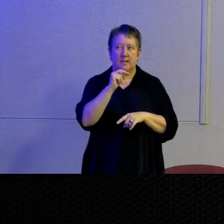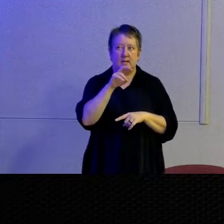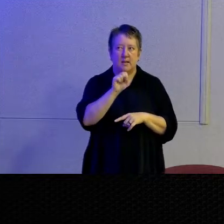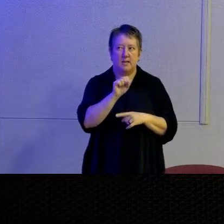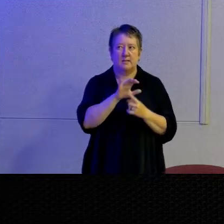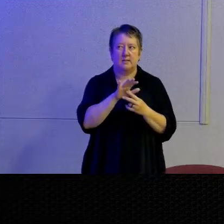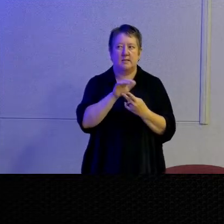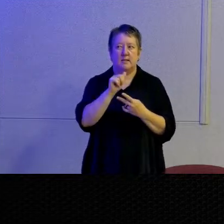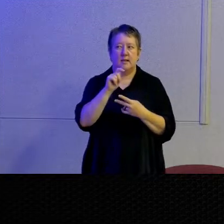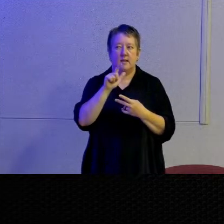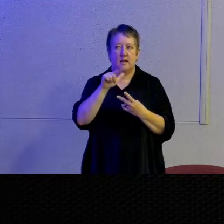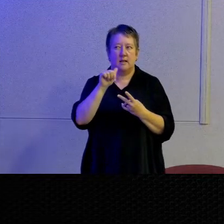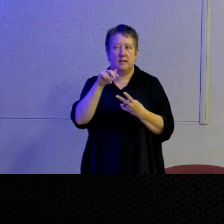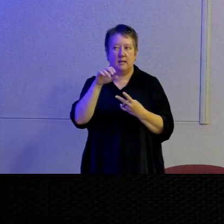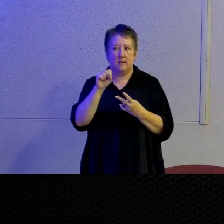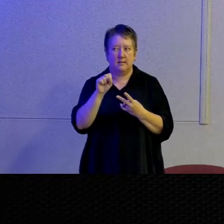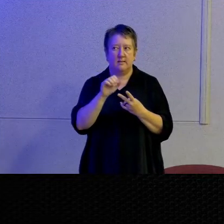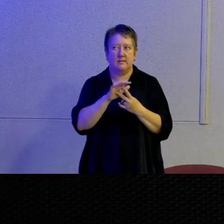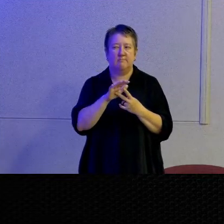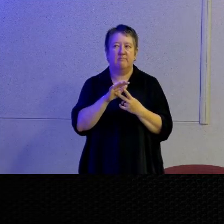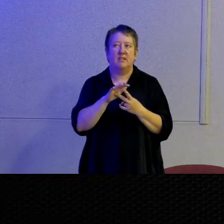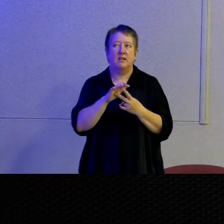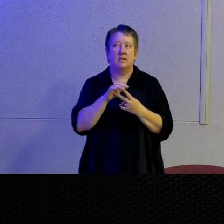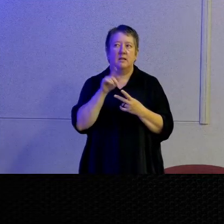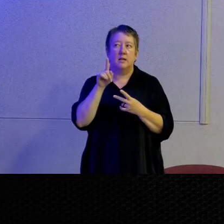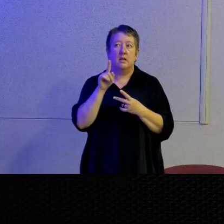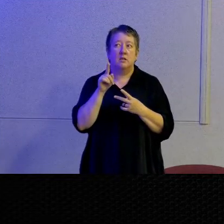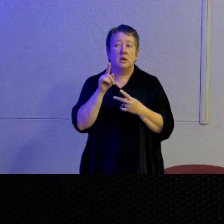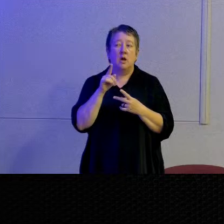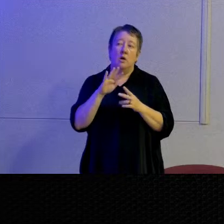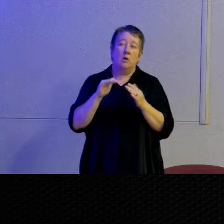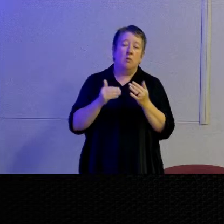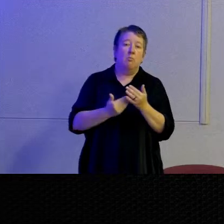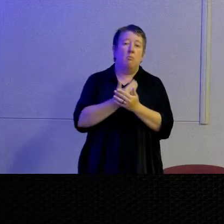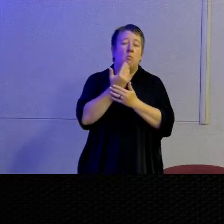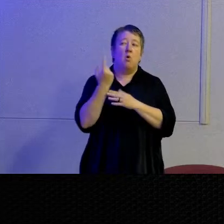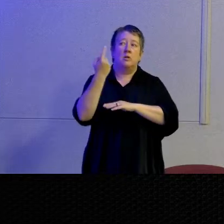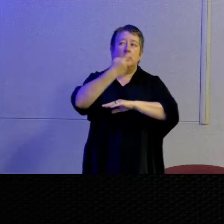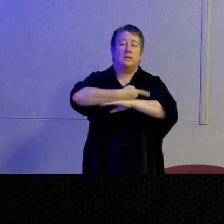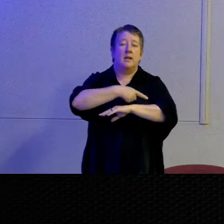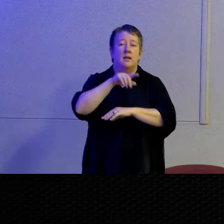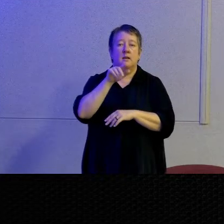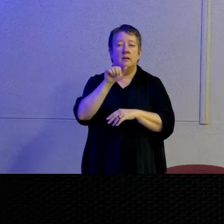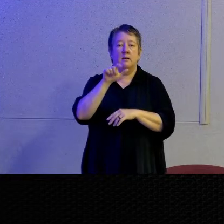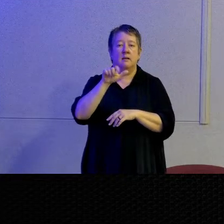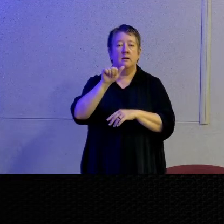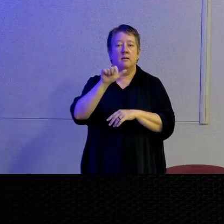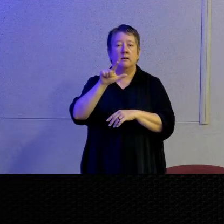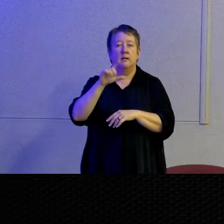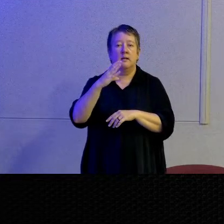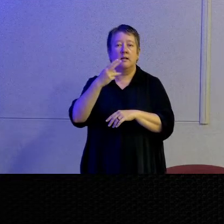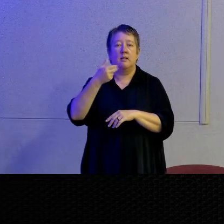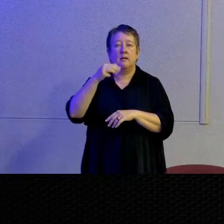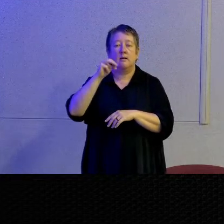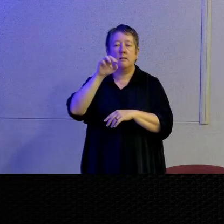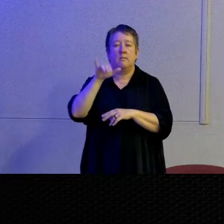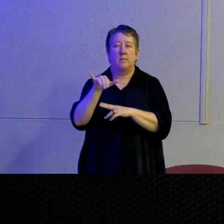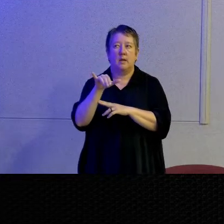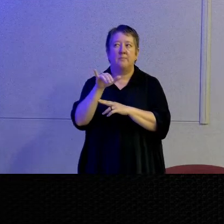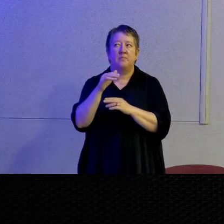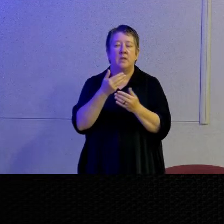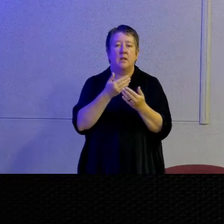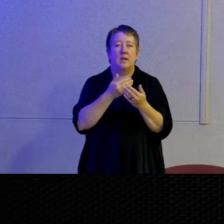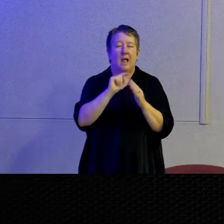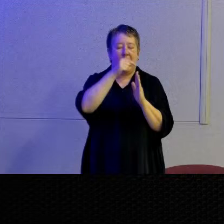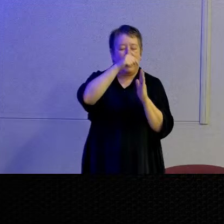LHCb. And this is modern day alchemy. This allows us to transform, by a rather elaborate